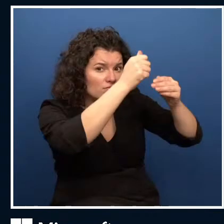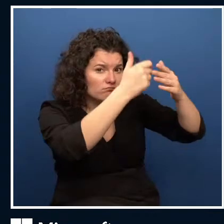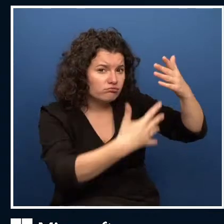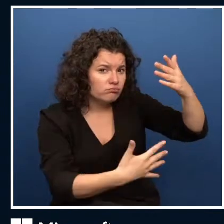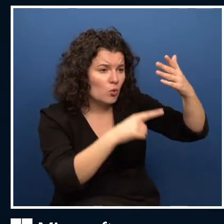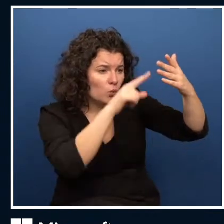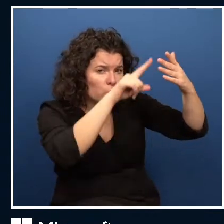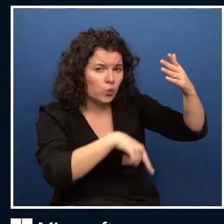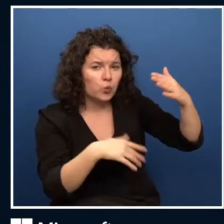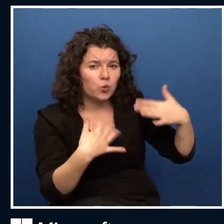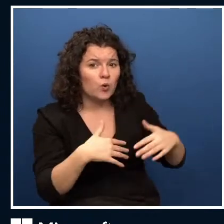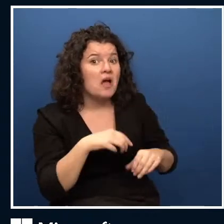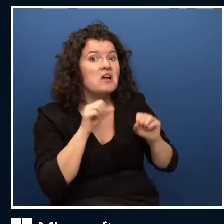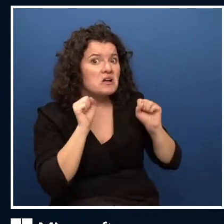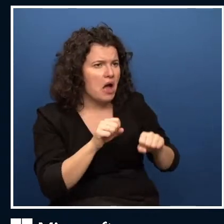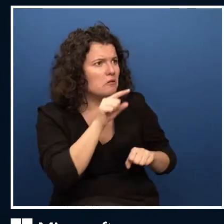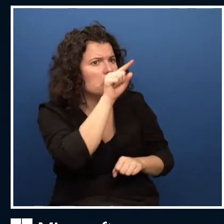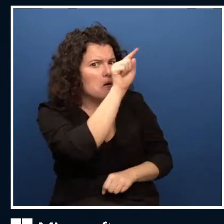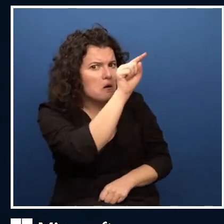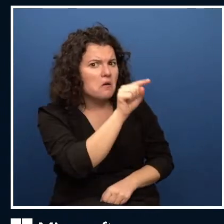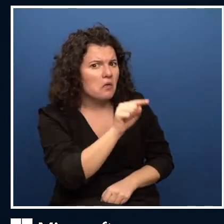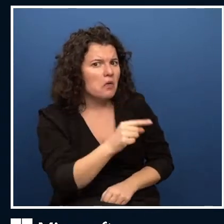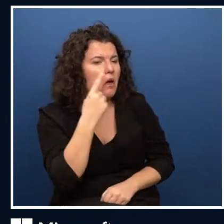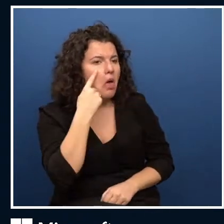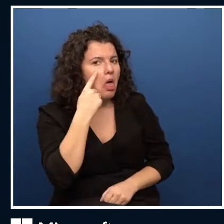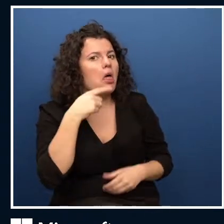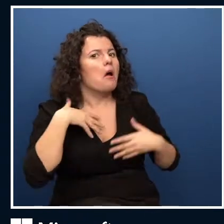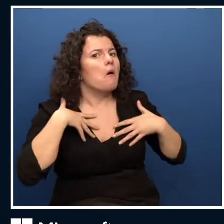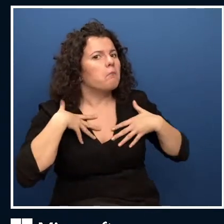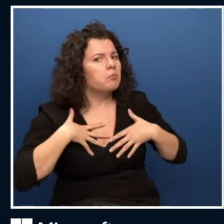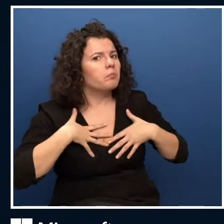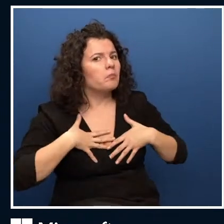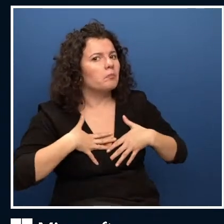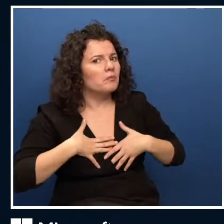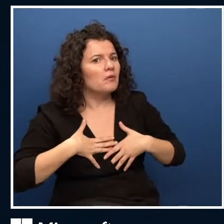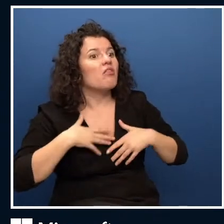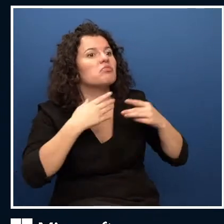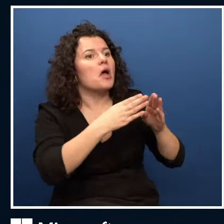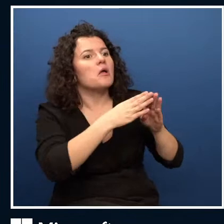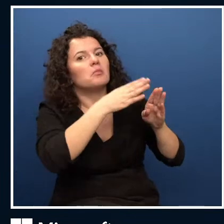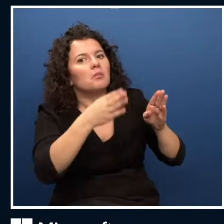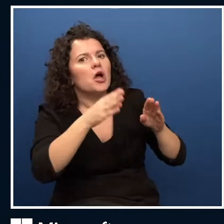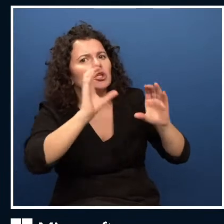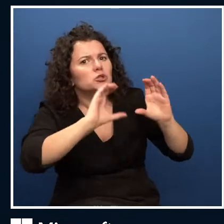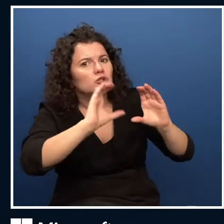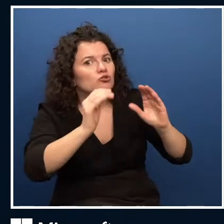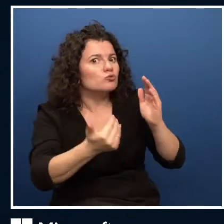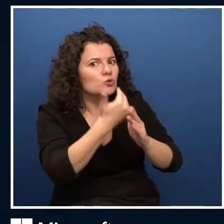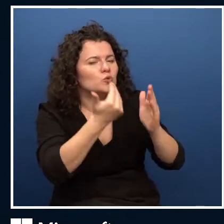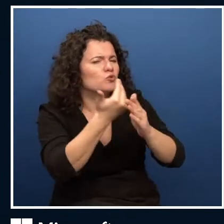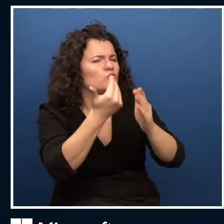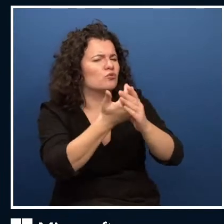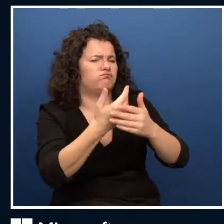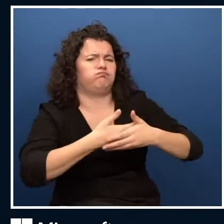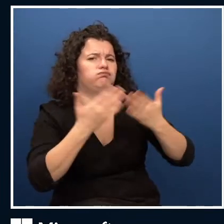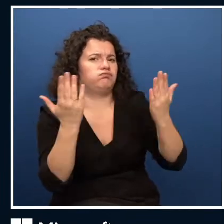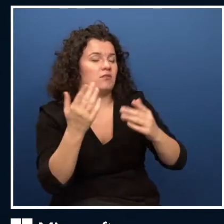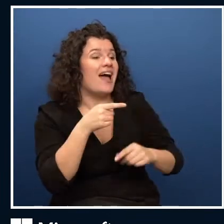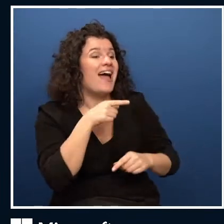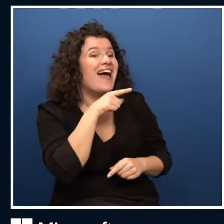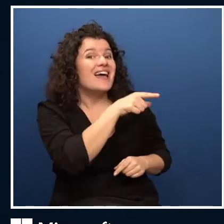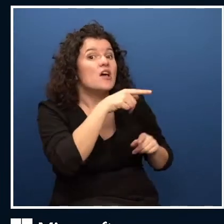then if you want to go hands-on, then you have Kaggle. You have so many data sets over there, and you have people giving